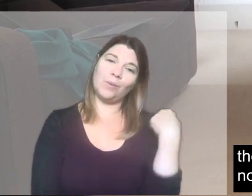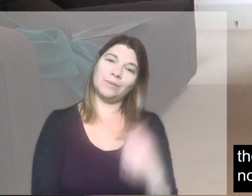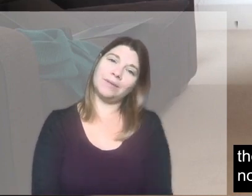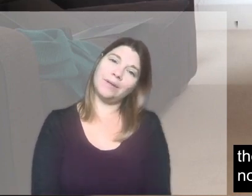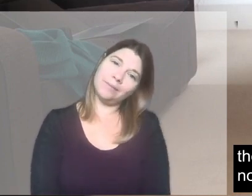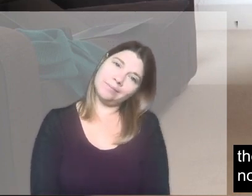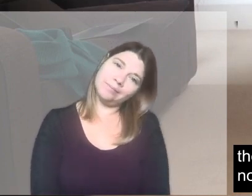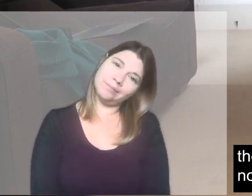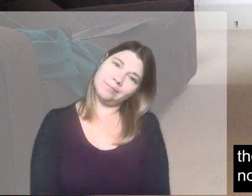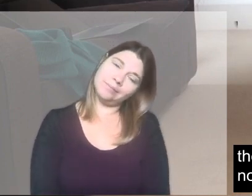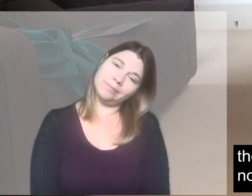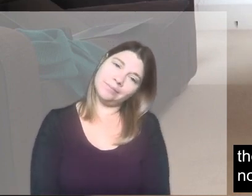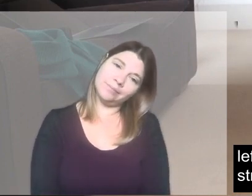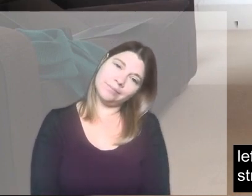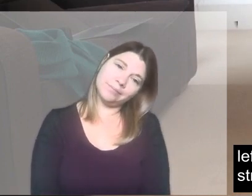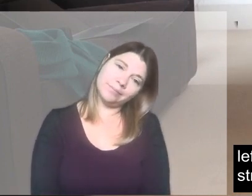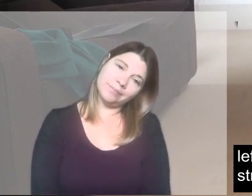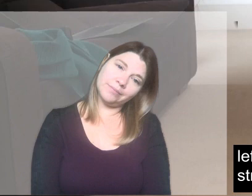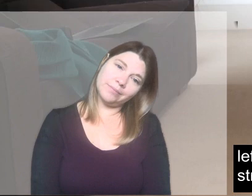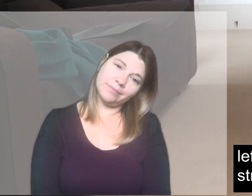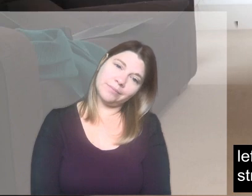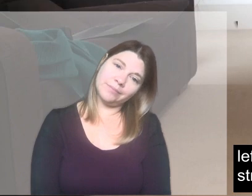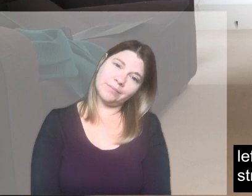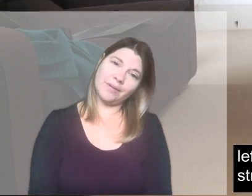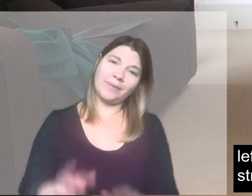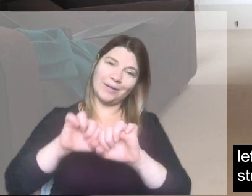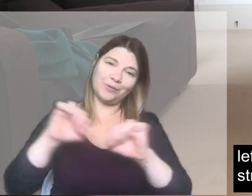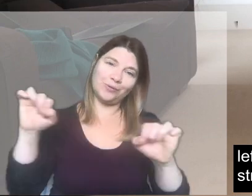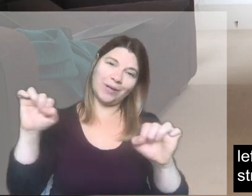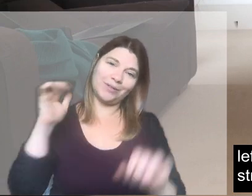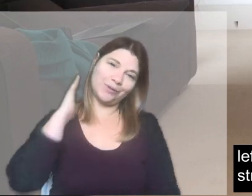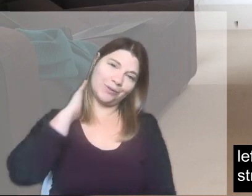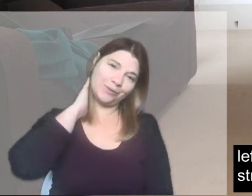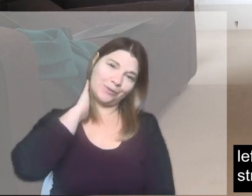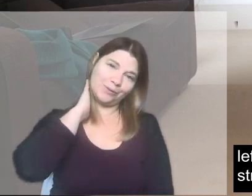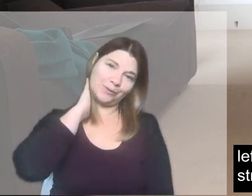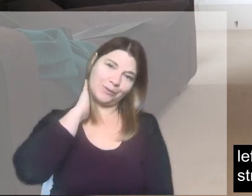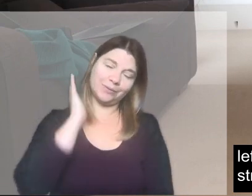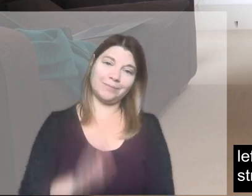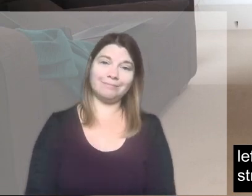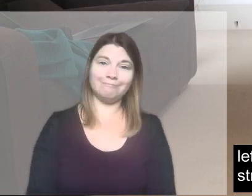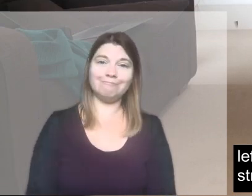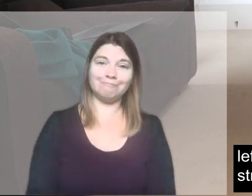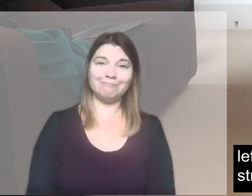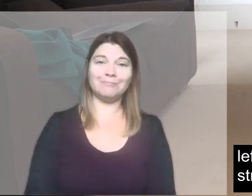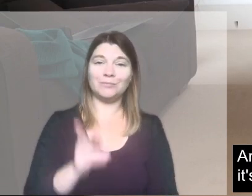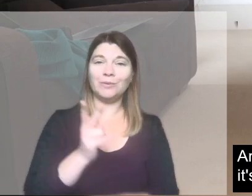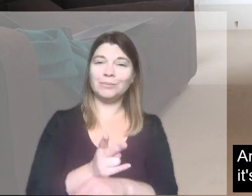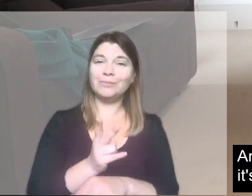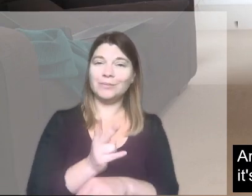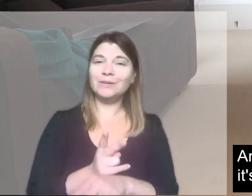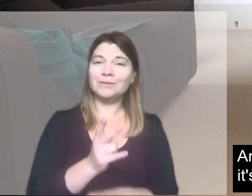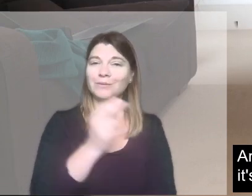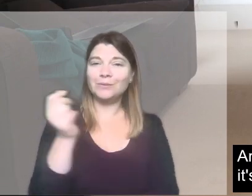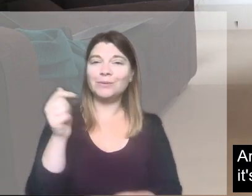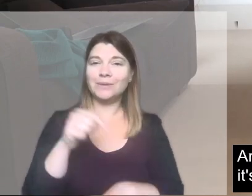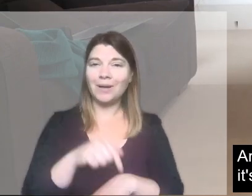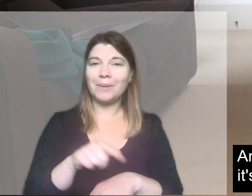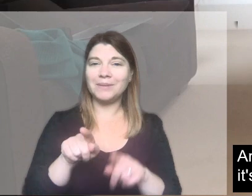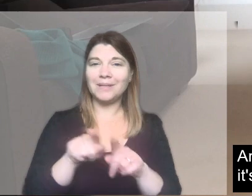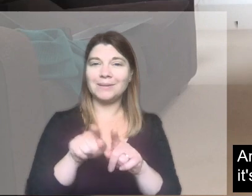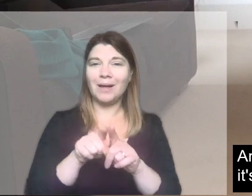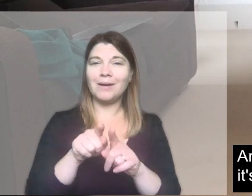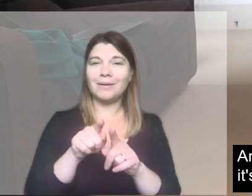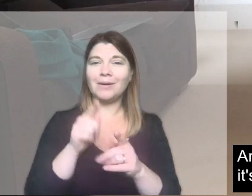ear is going over to our left shoulder. And now we're having a stretch for the right side of the neck. And let's repeat that a